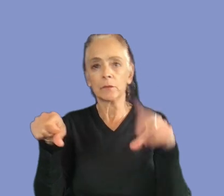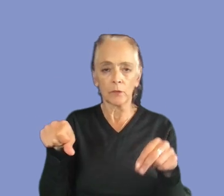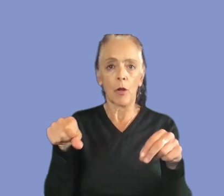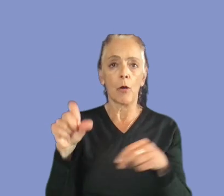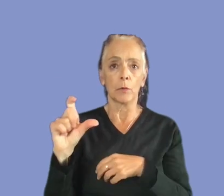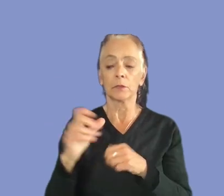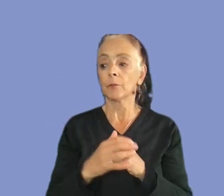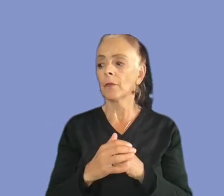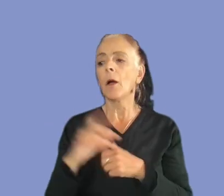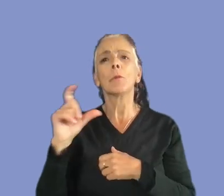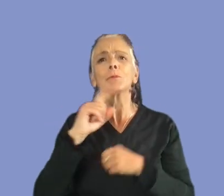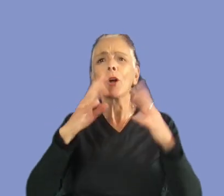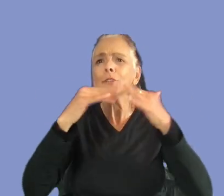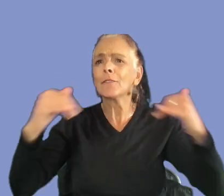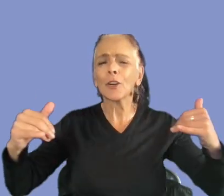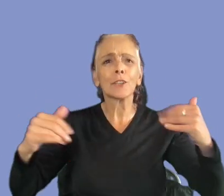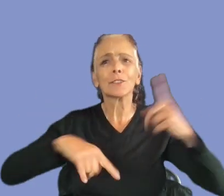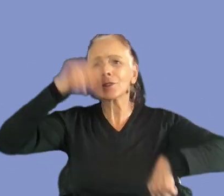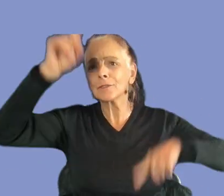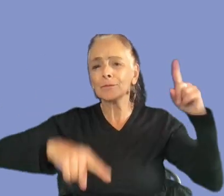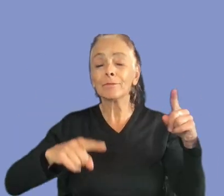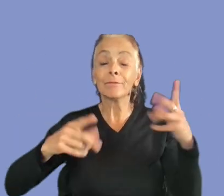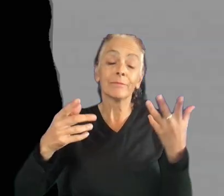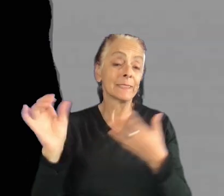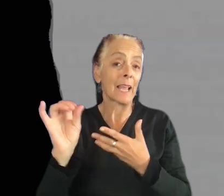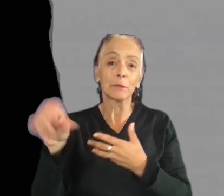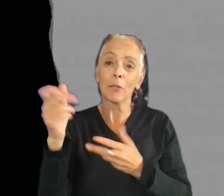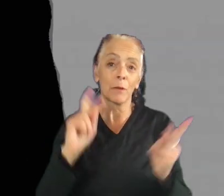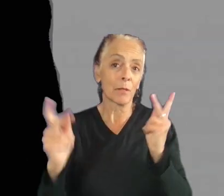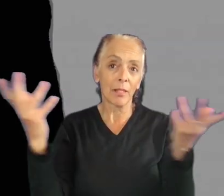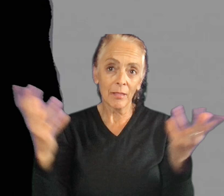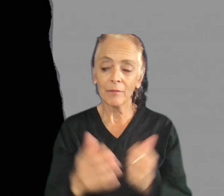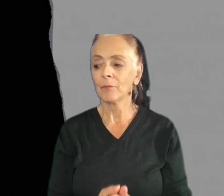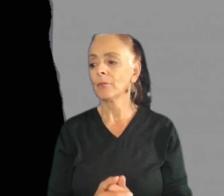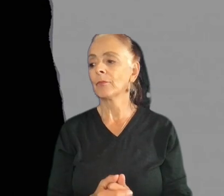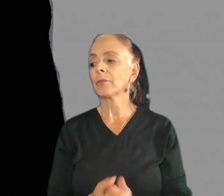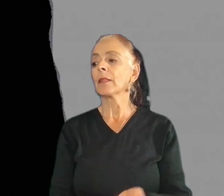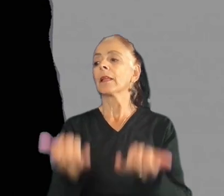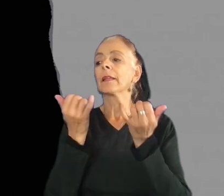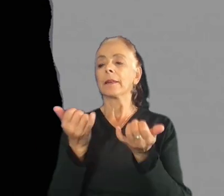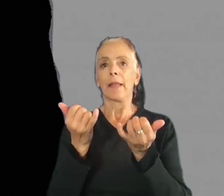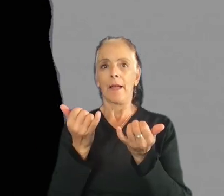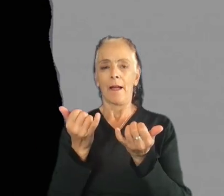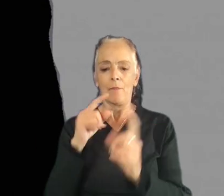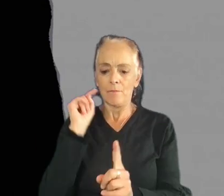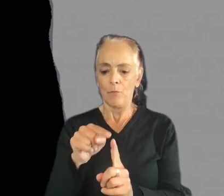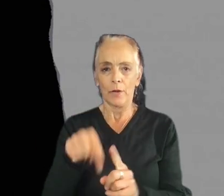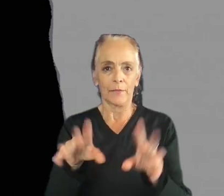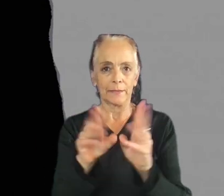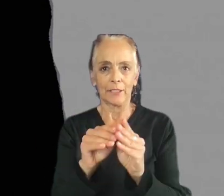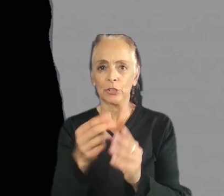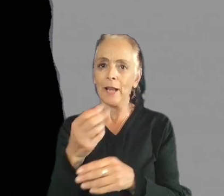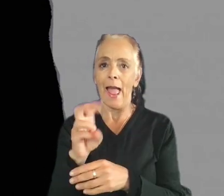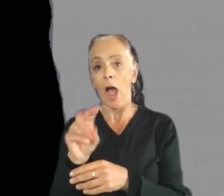Muslims are diverse, just like everyone else. So now let's get to the meat of the session, the how-to